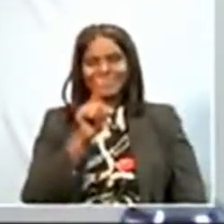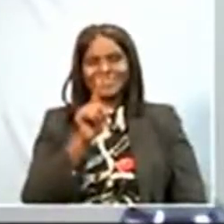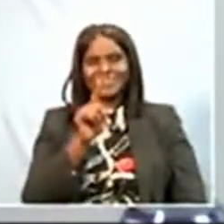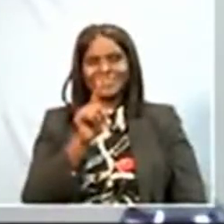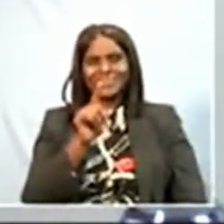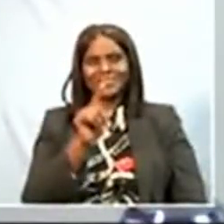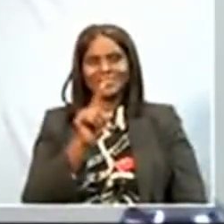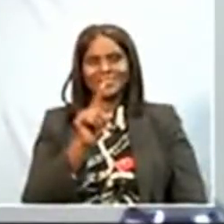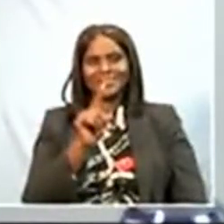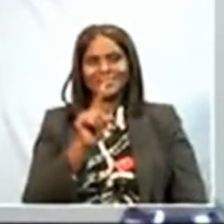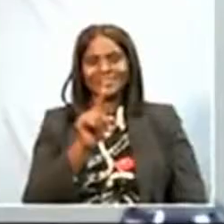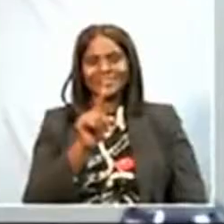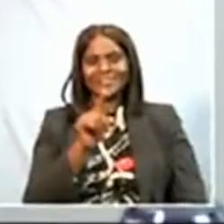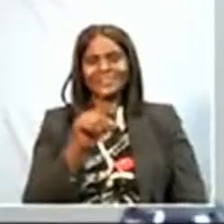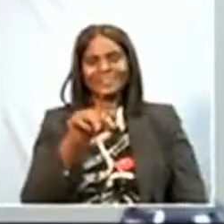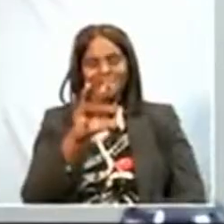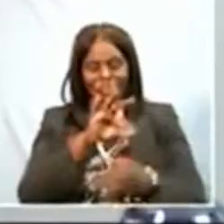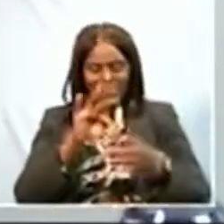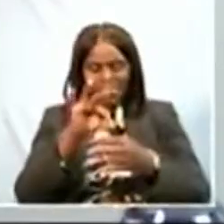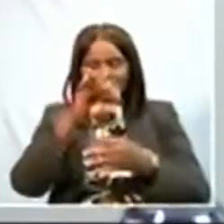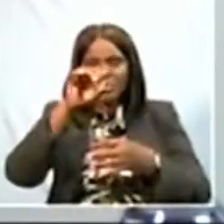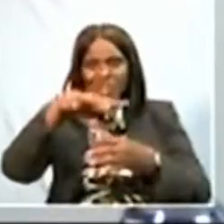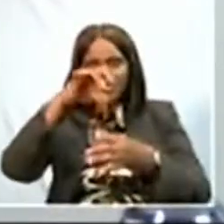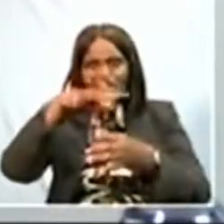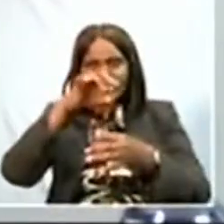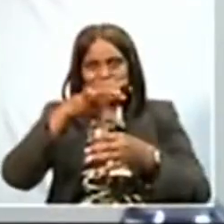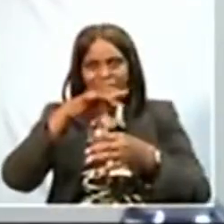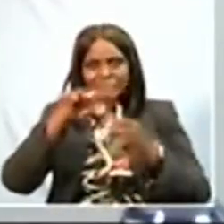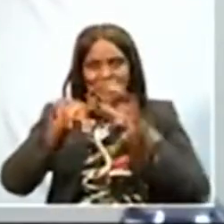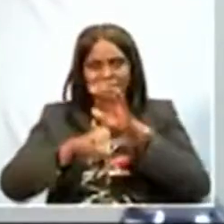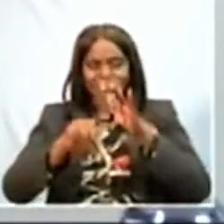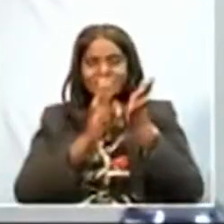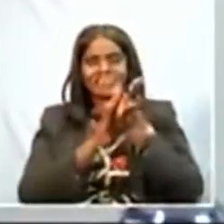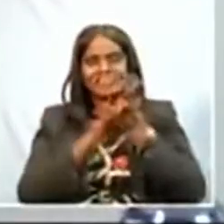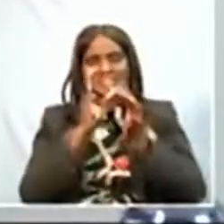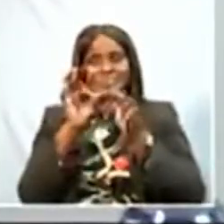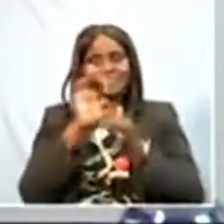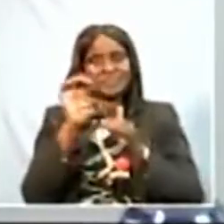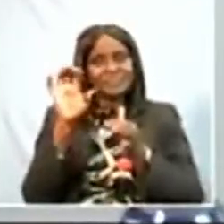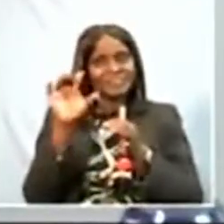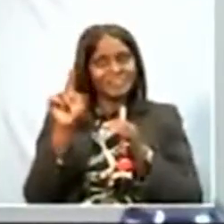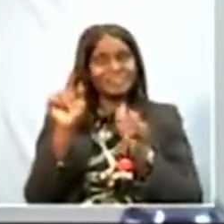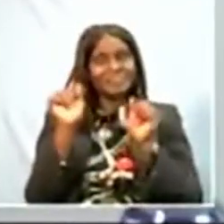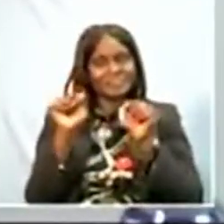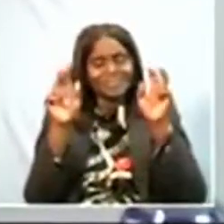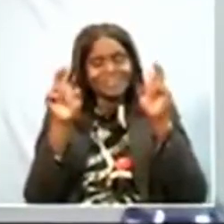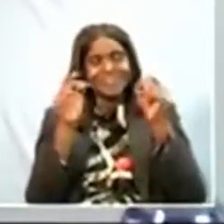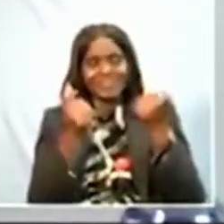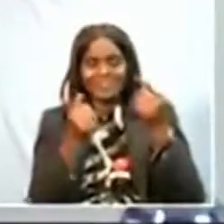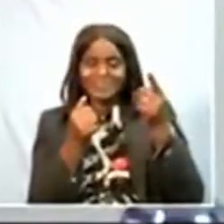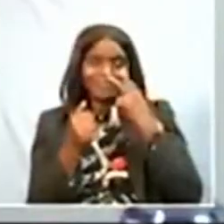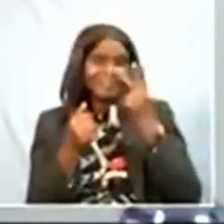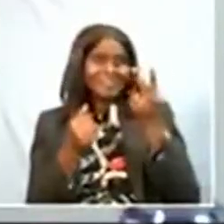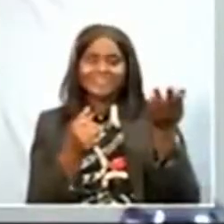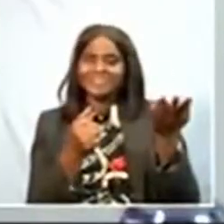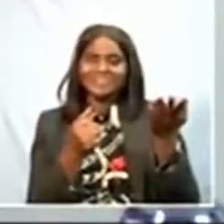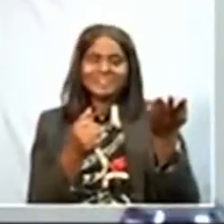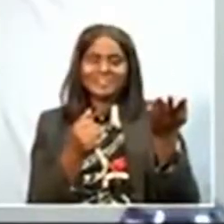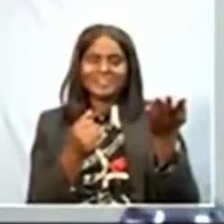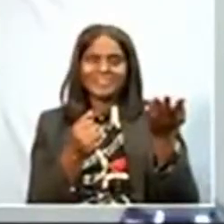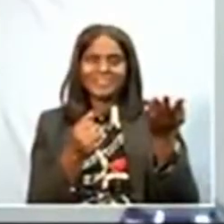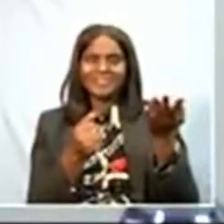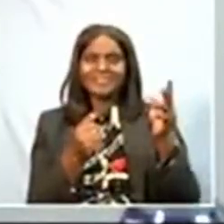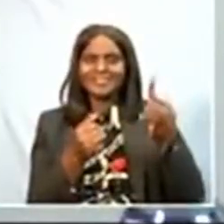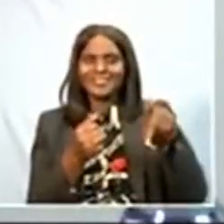Kambamba. Paraffin Primary School. If it was Eastern Province, it's going to be headline. Now you see. No, paraffin.